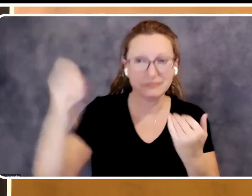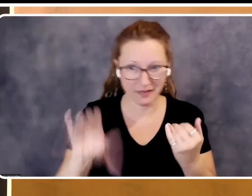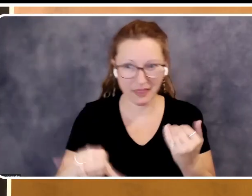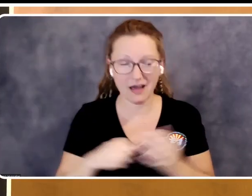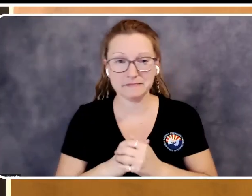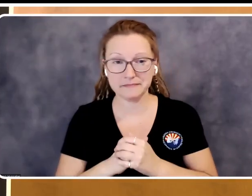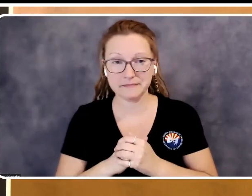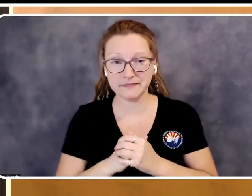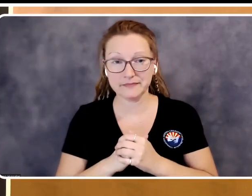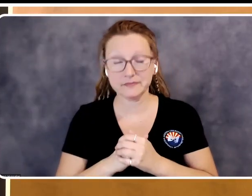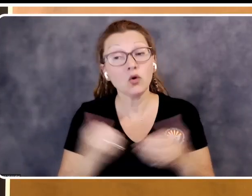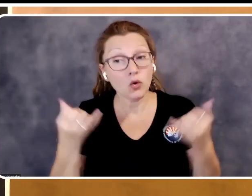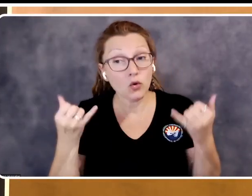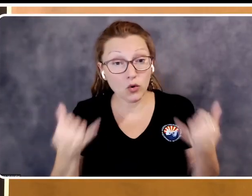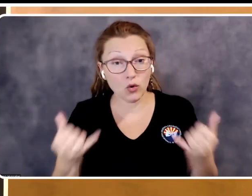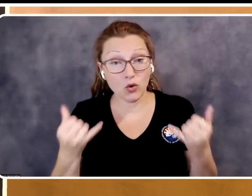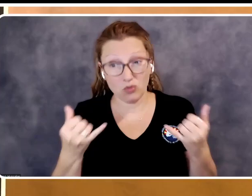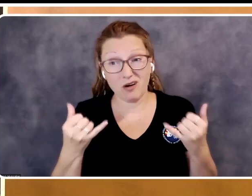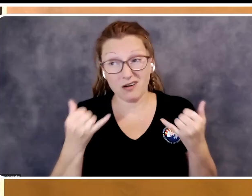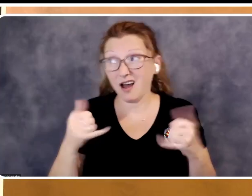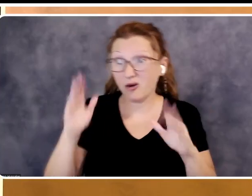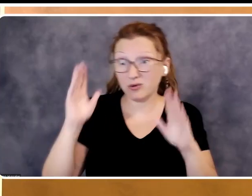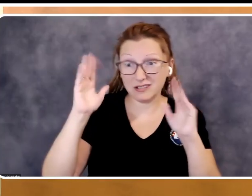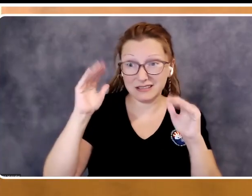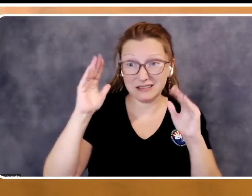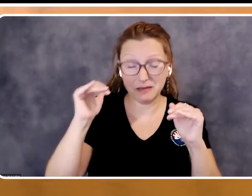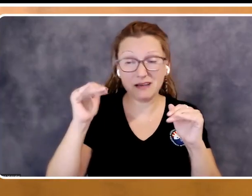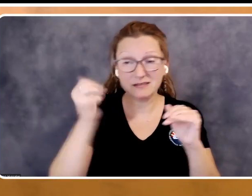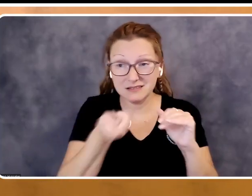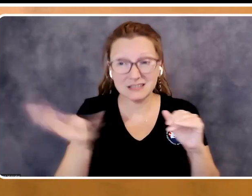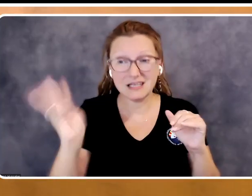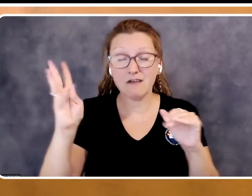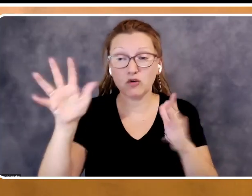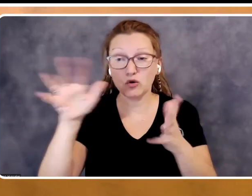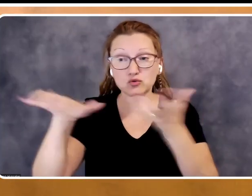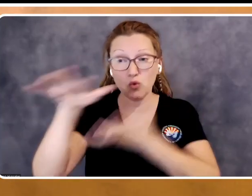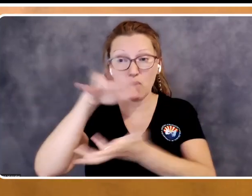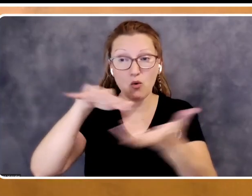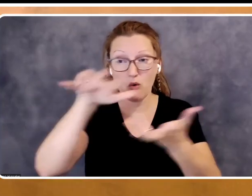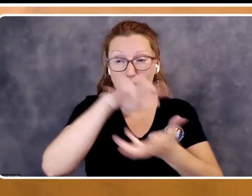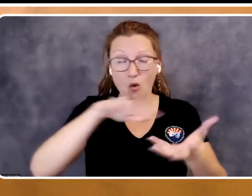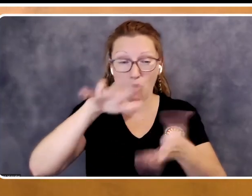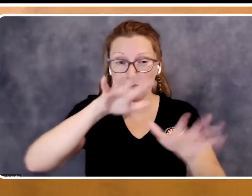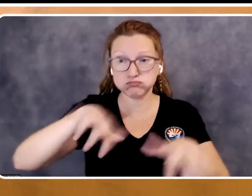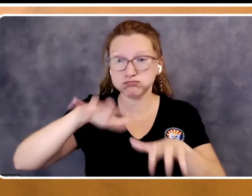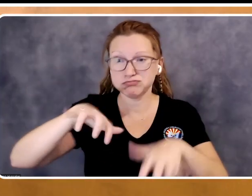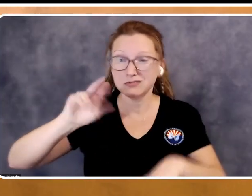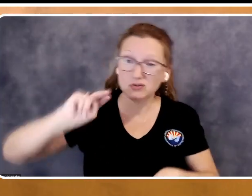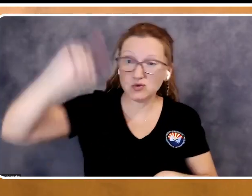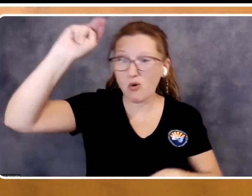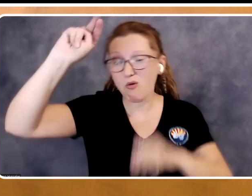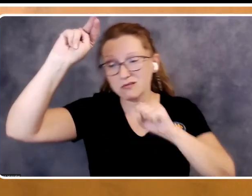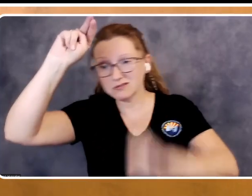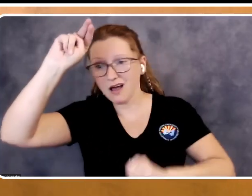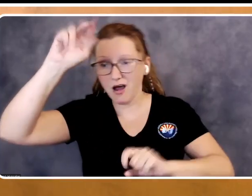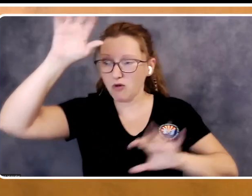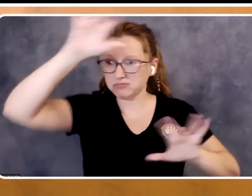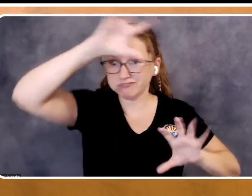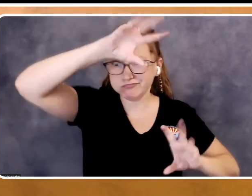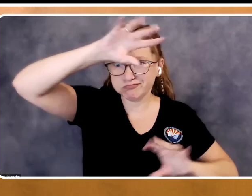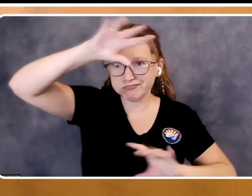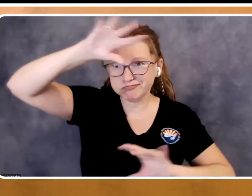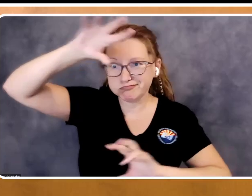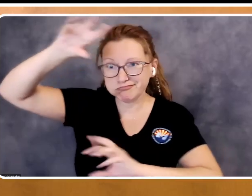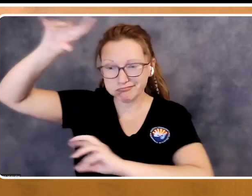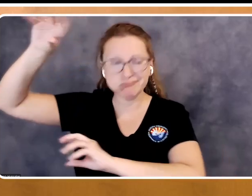We do currently have quite a few storm cells tracking north over the fire and south of the fire,